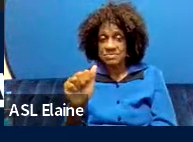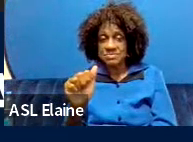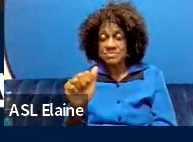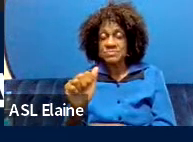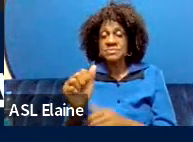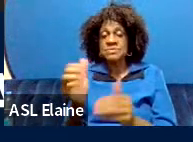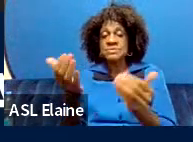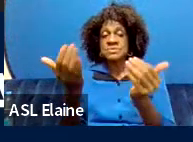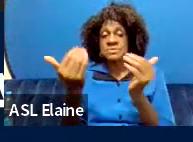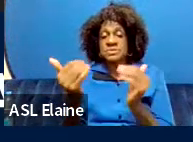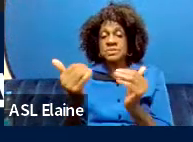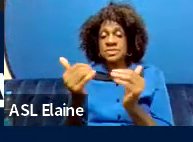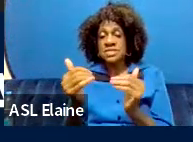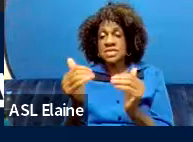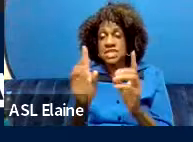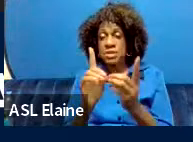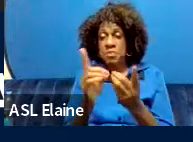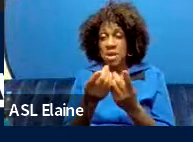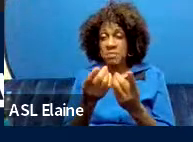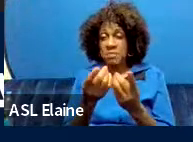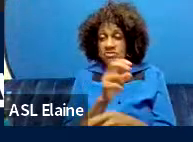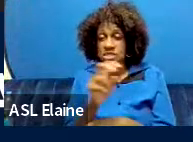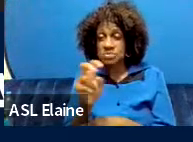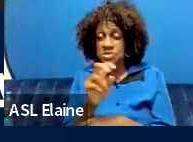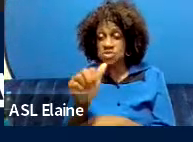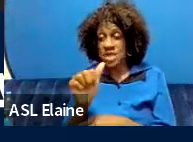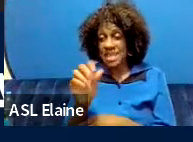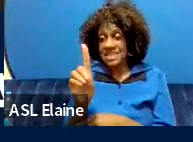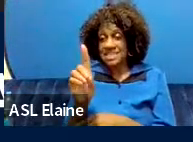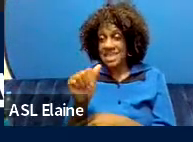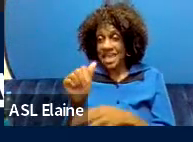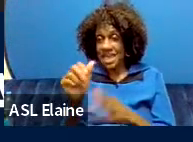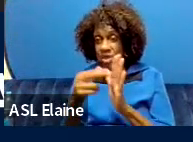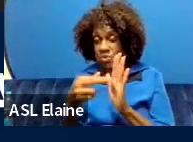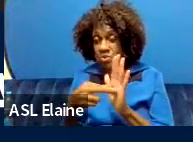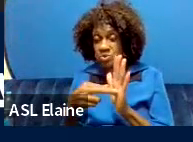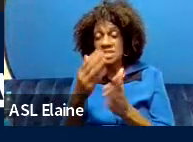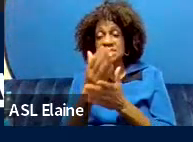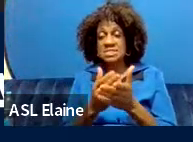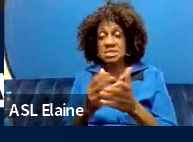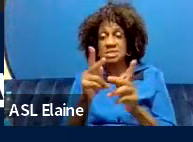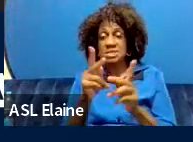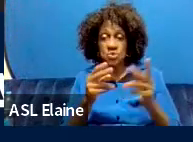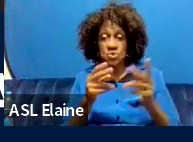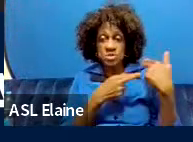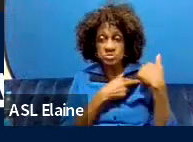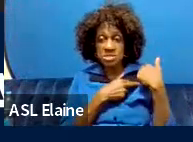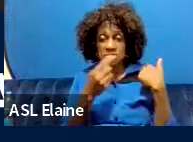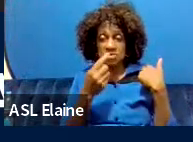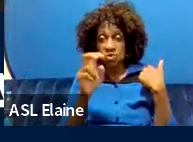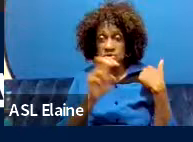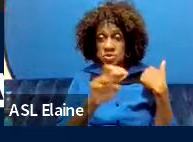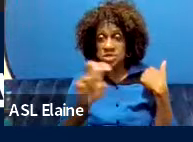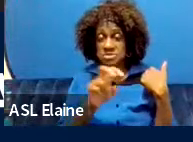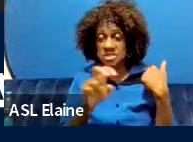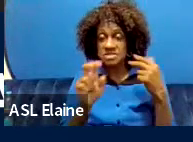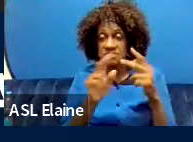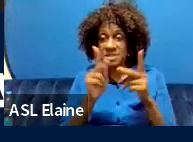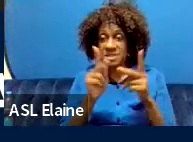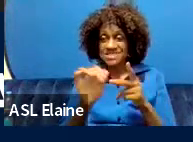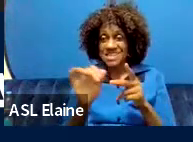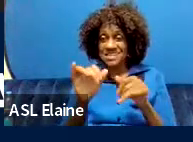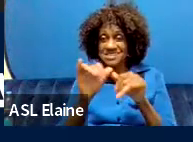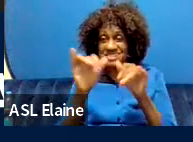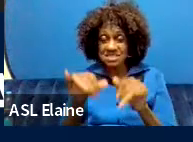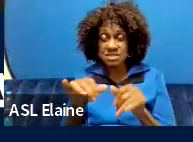Now, under the Department of Transportation's ADA standards, certain entities responsible for transportation facilities and systems,